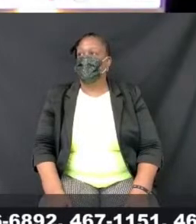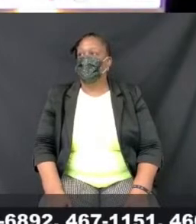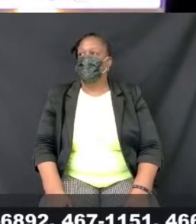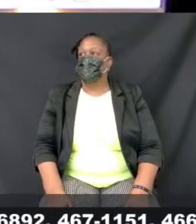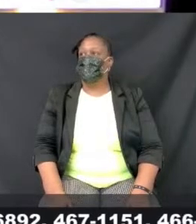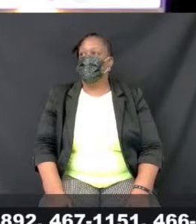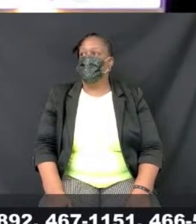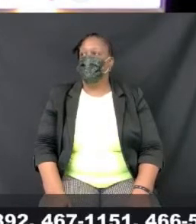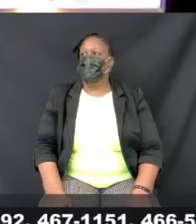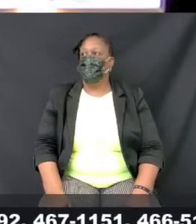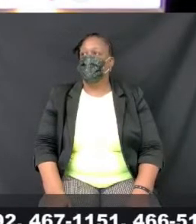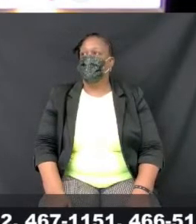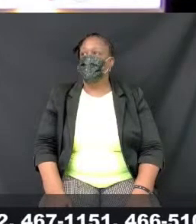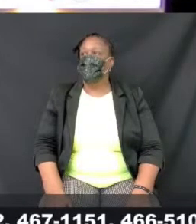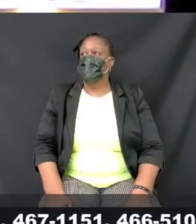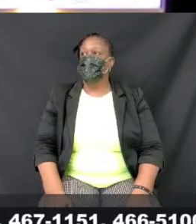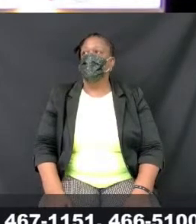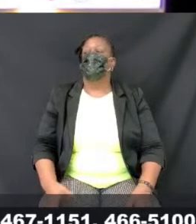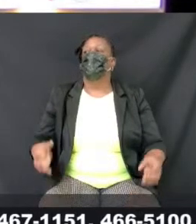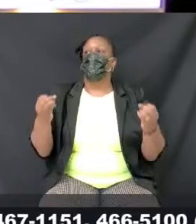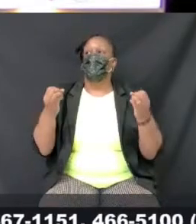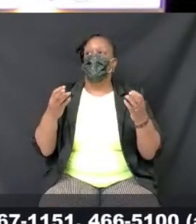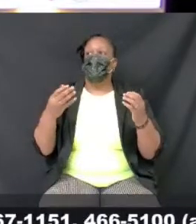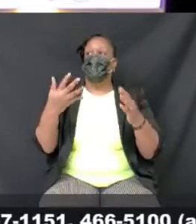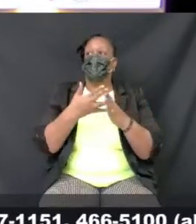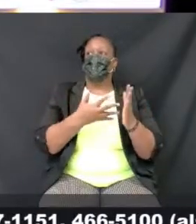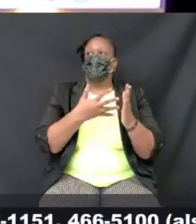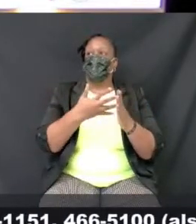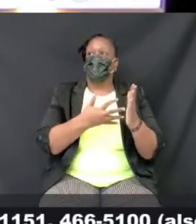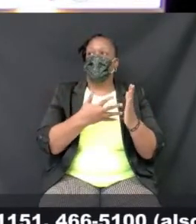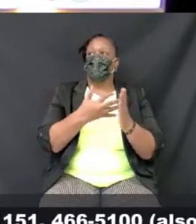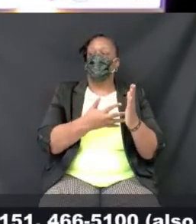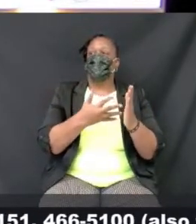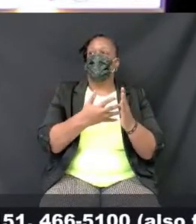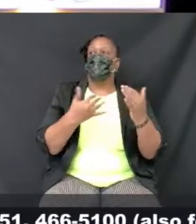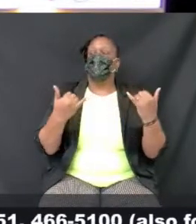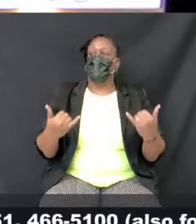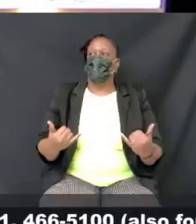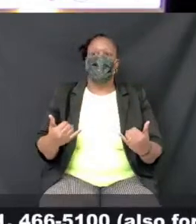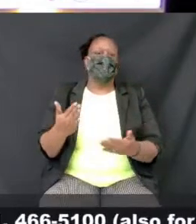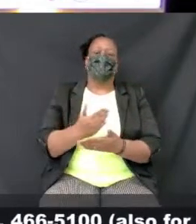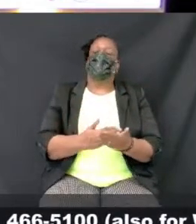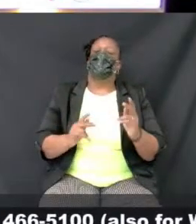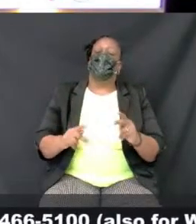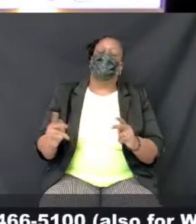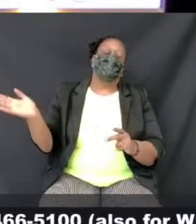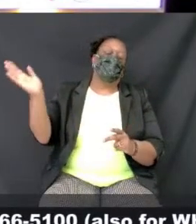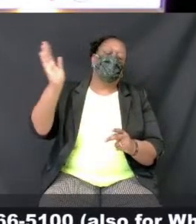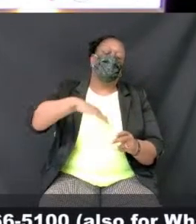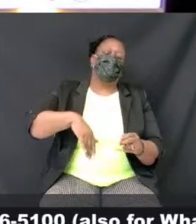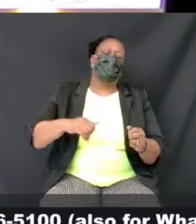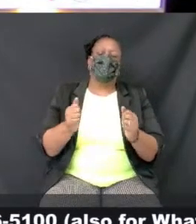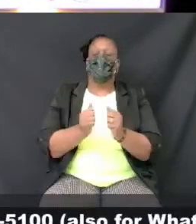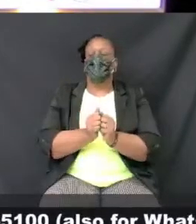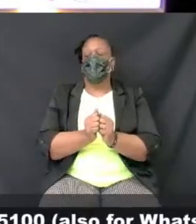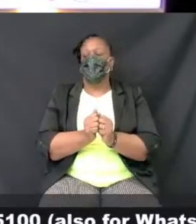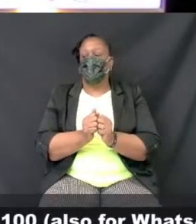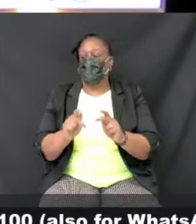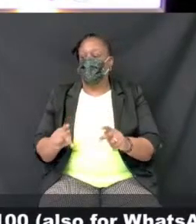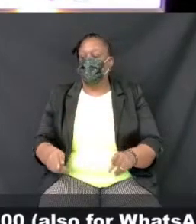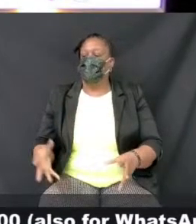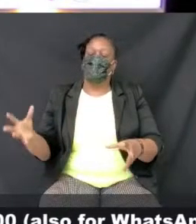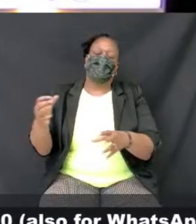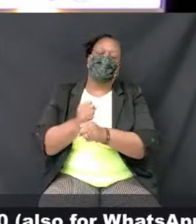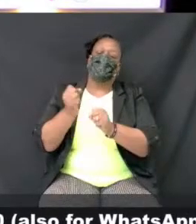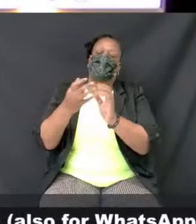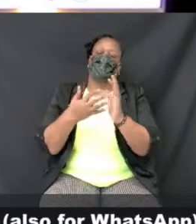the by the Ministry of Health recently, there are some persons who just came along with a family member and got